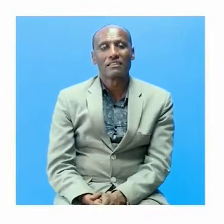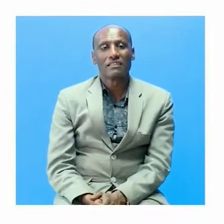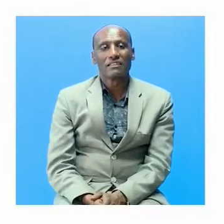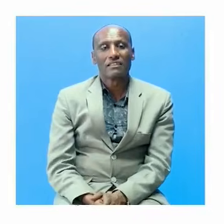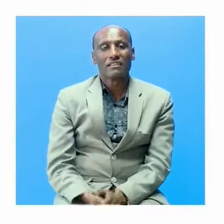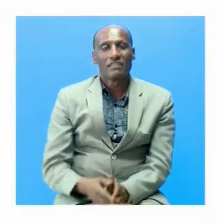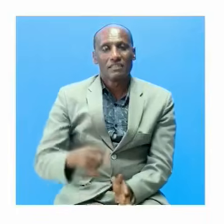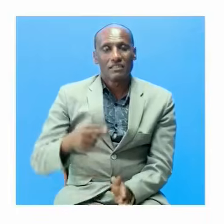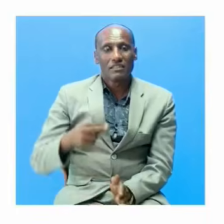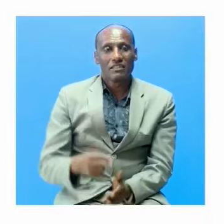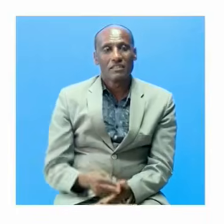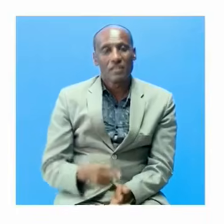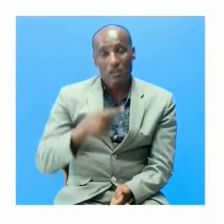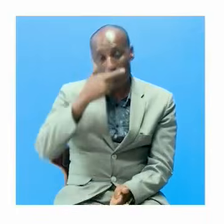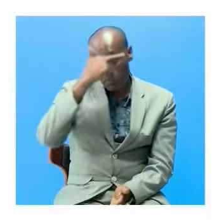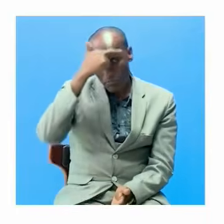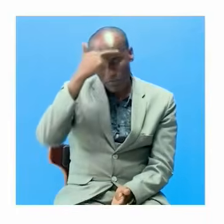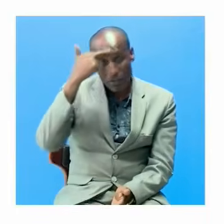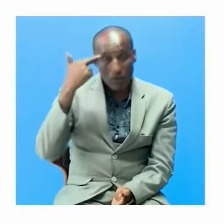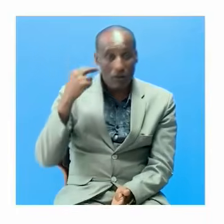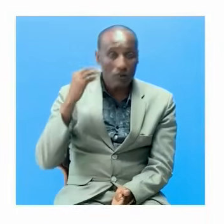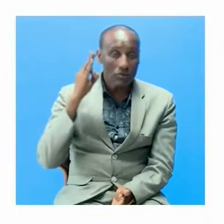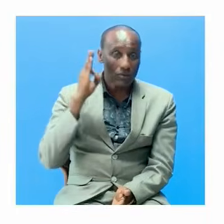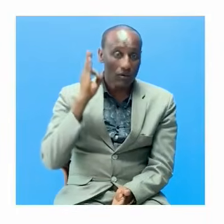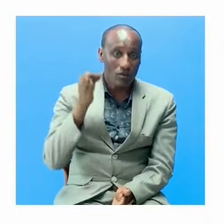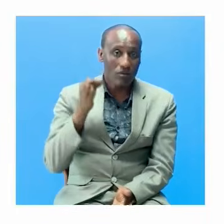be late